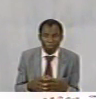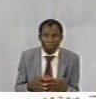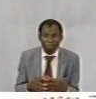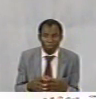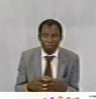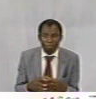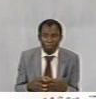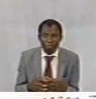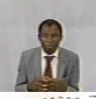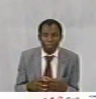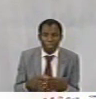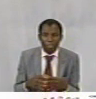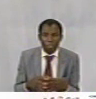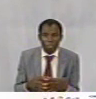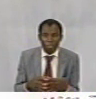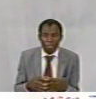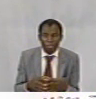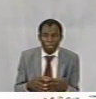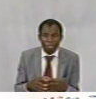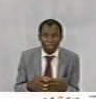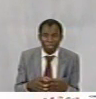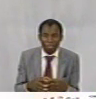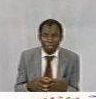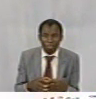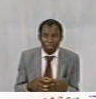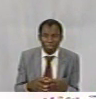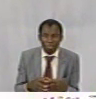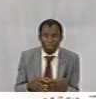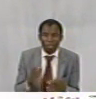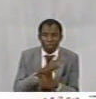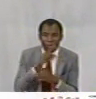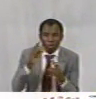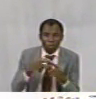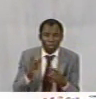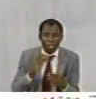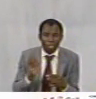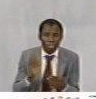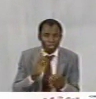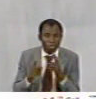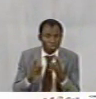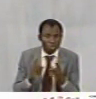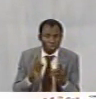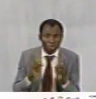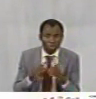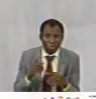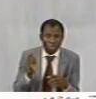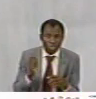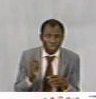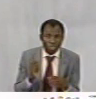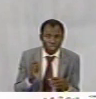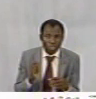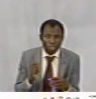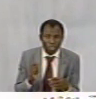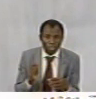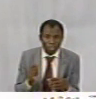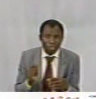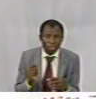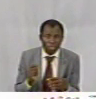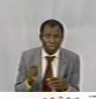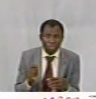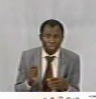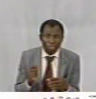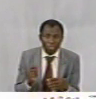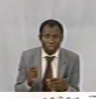two grandchildren as well. And when I spoke to the pastor's wife, she said that the two grandchildren were there because she